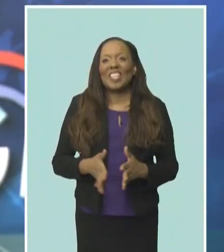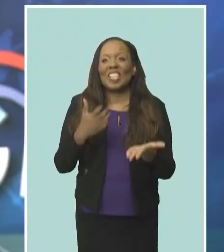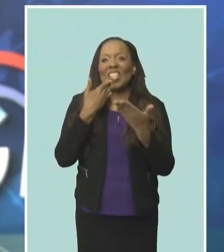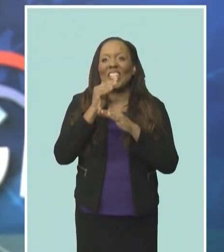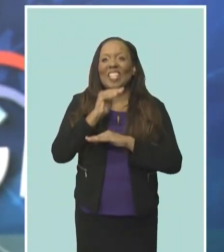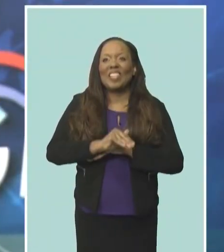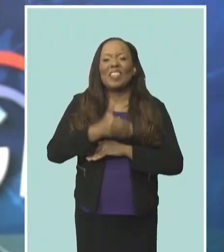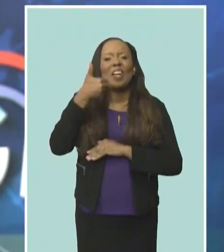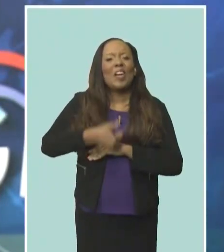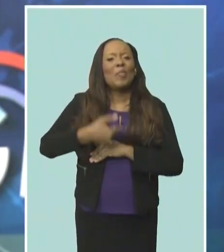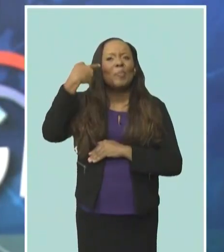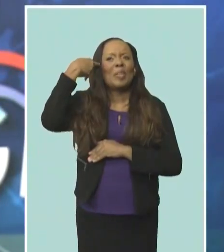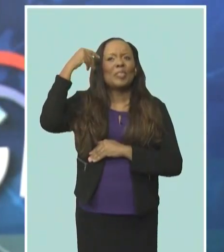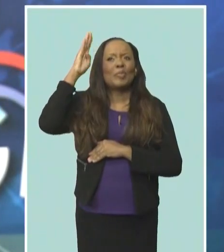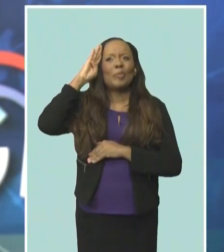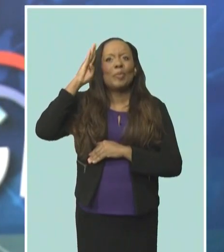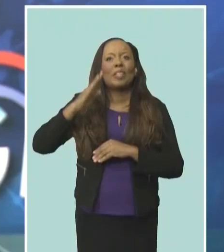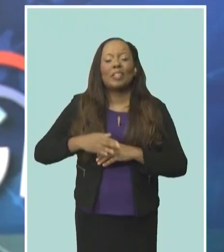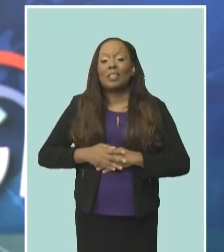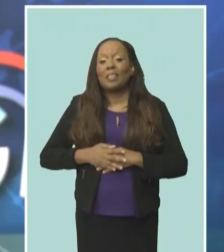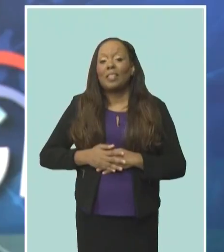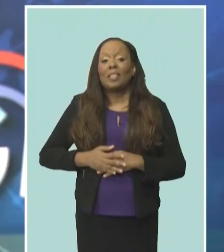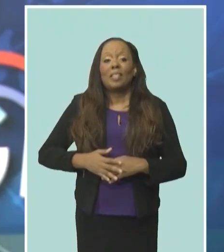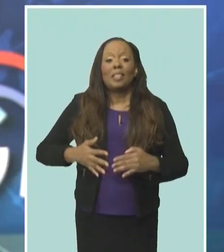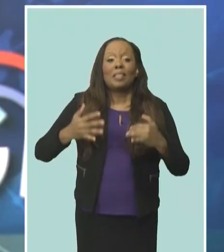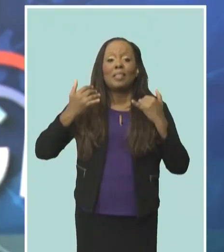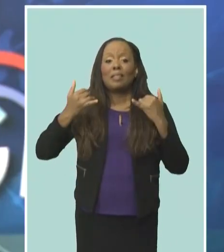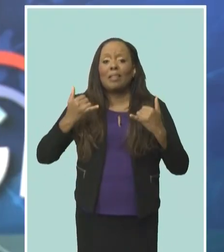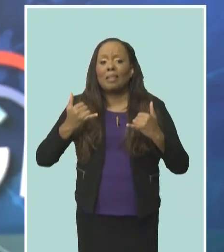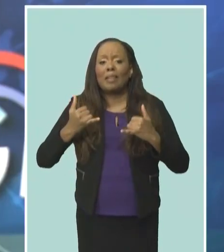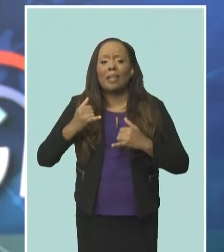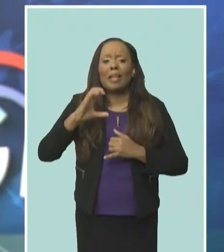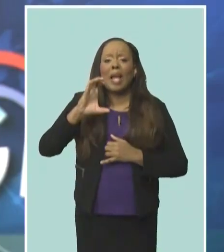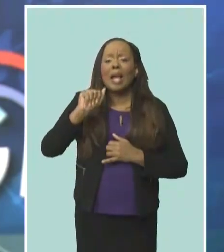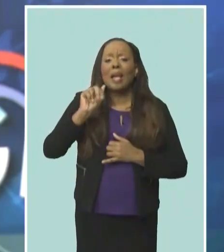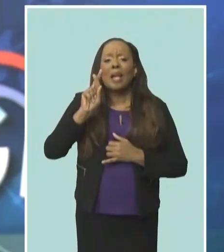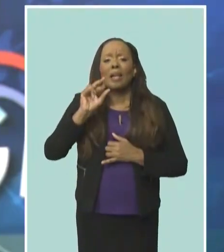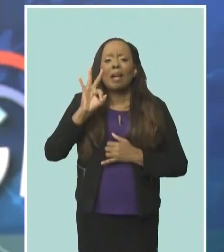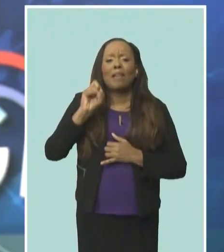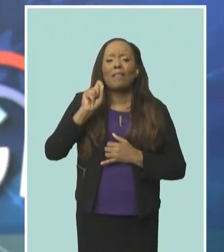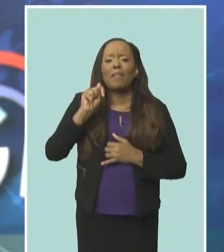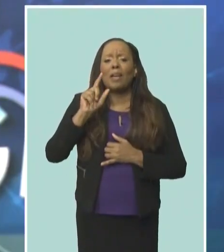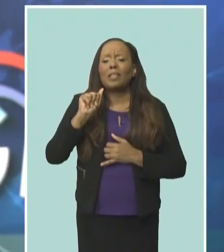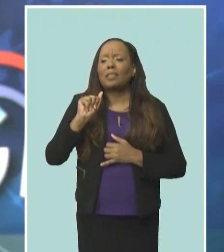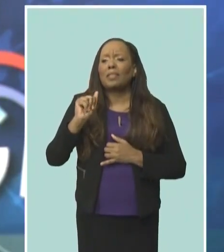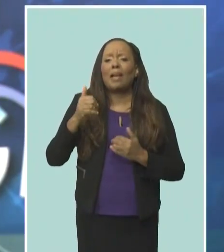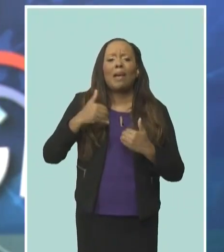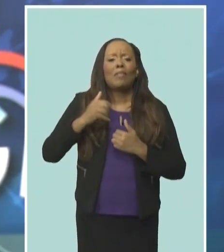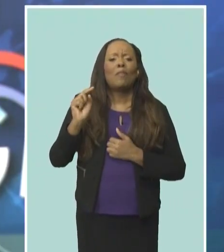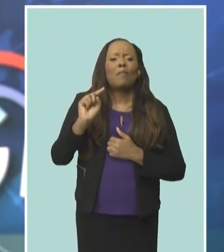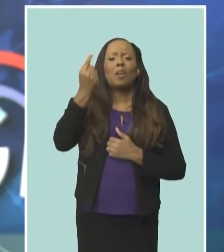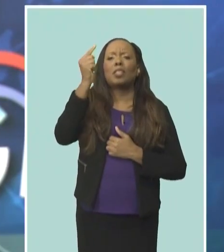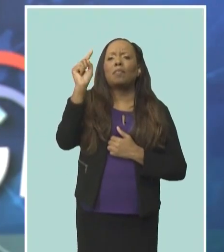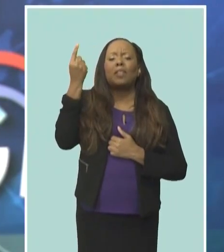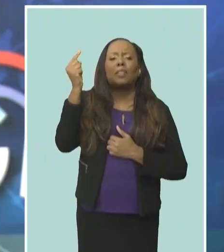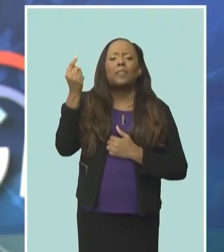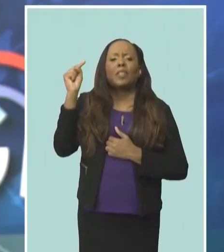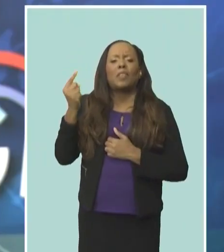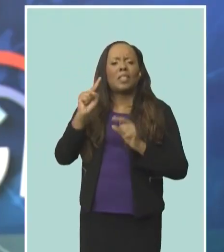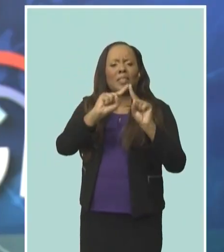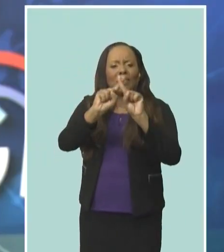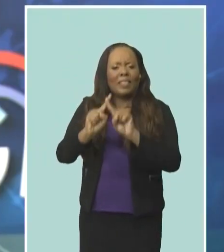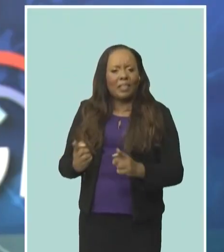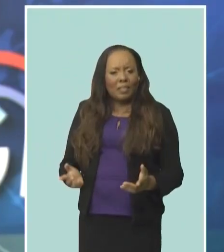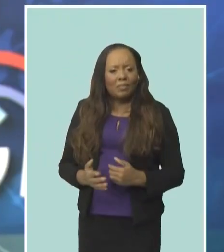Good evening, I'm Pearson Bowen. It was a day of firsts at Carifesta 15. From the Student Jamboree to a much-anticipated